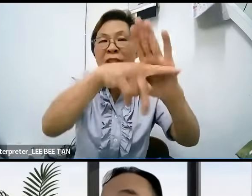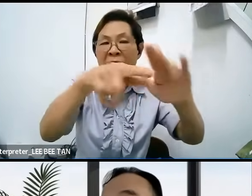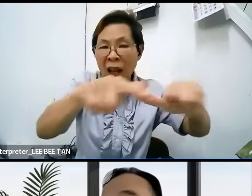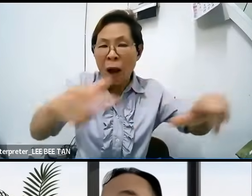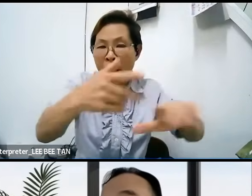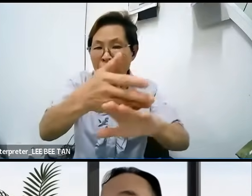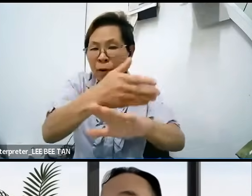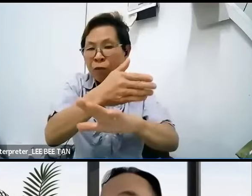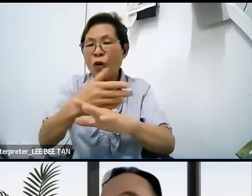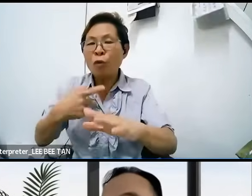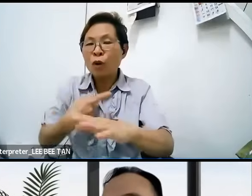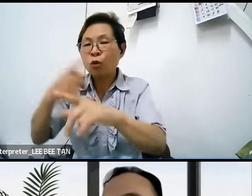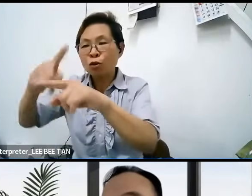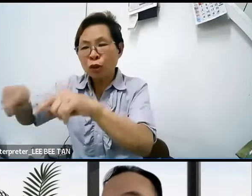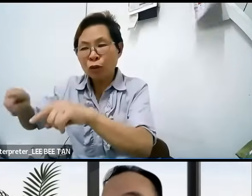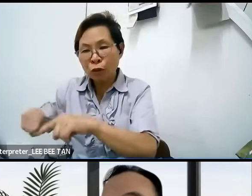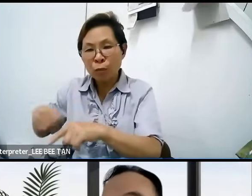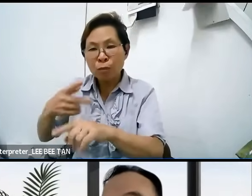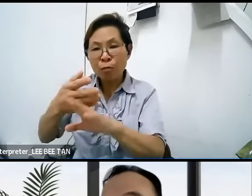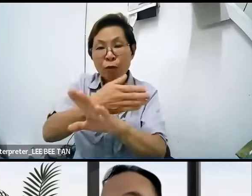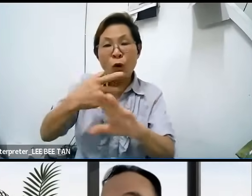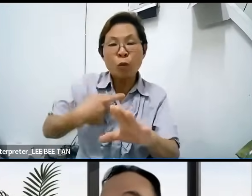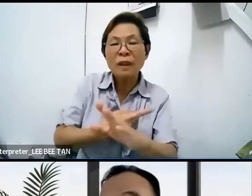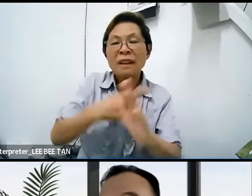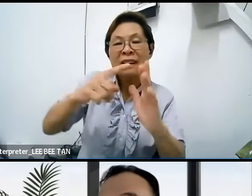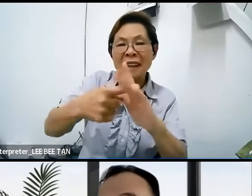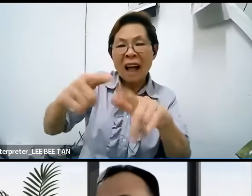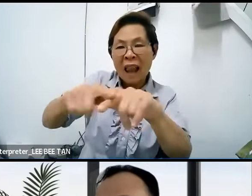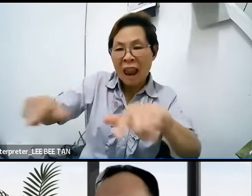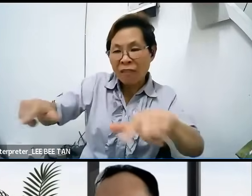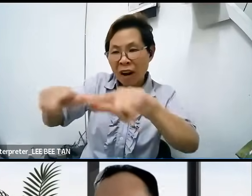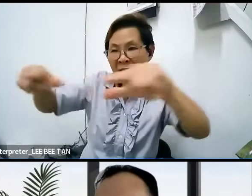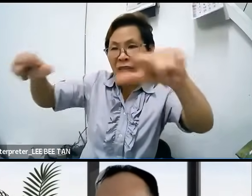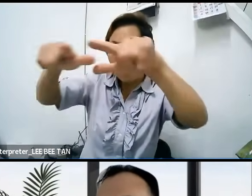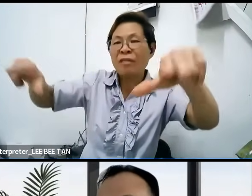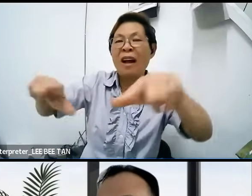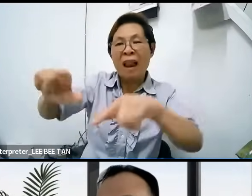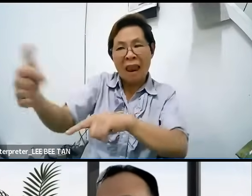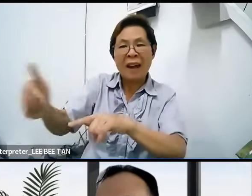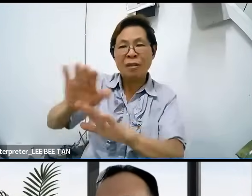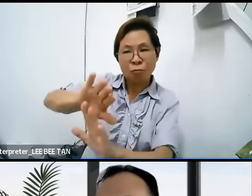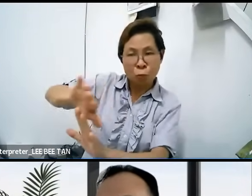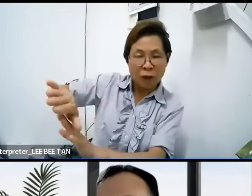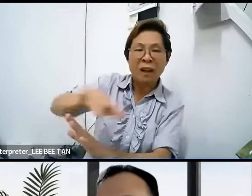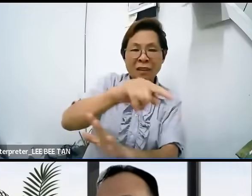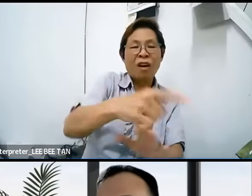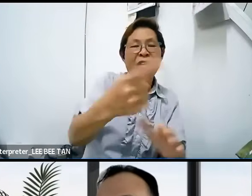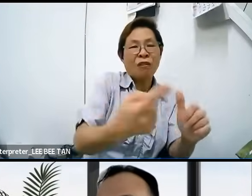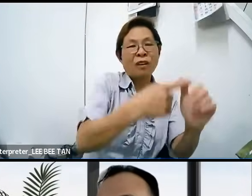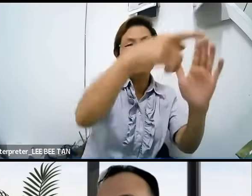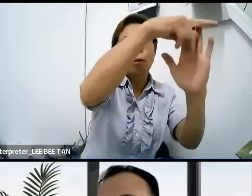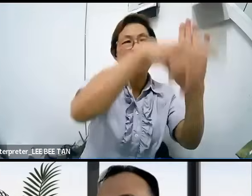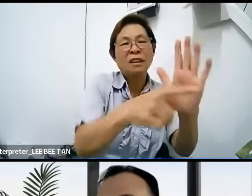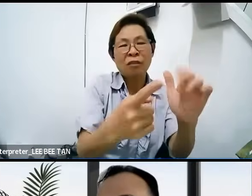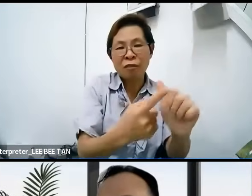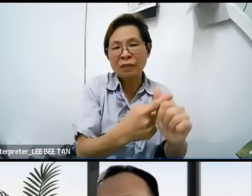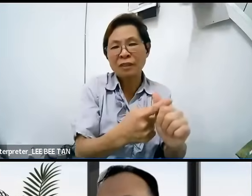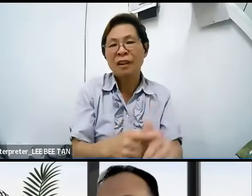to the different other levels. Utilizing